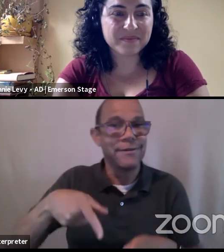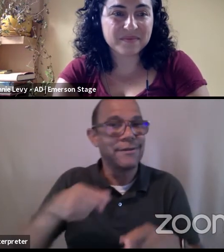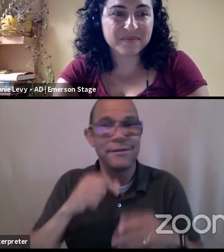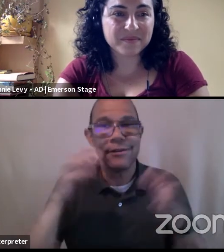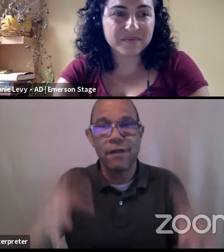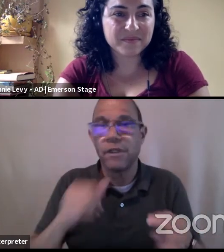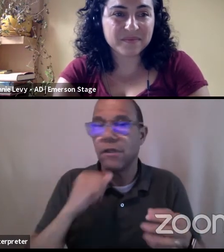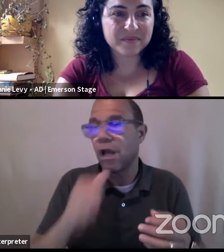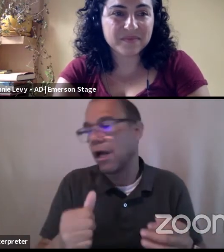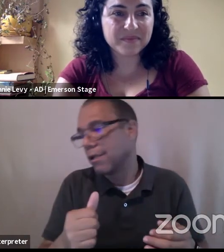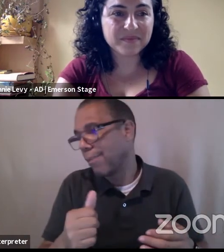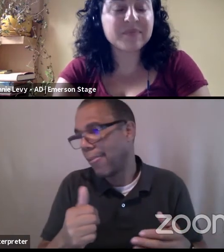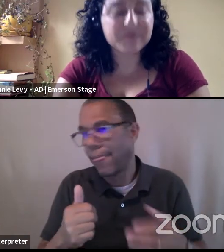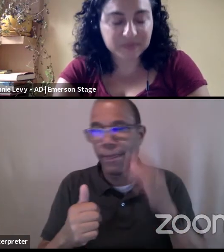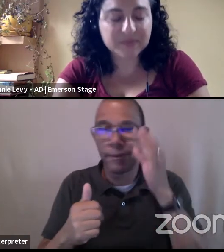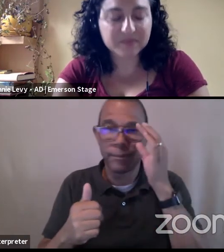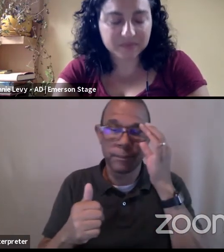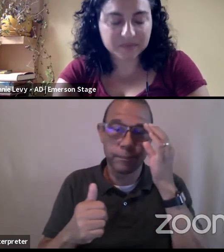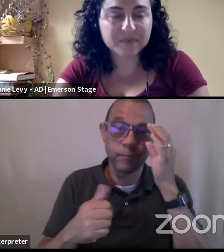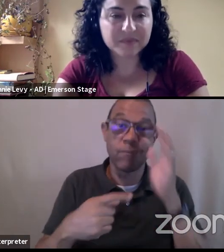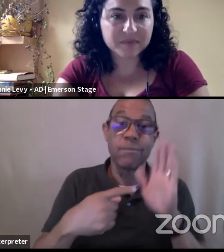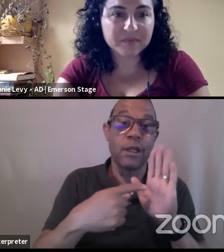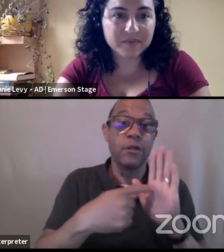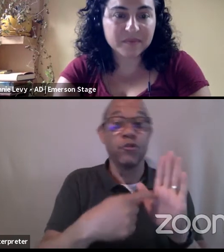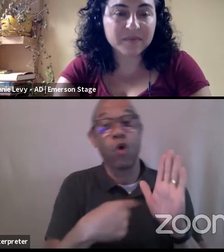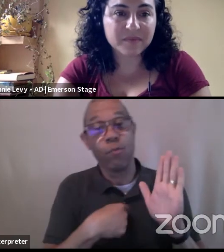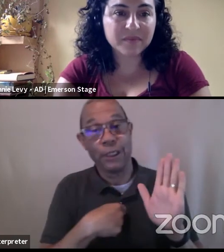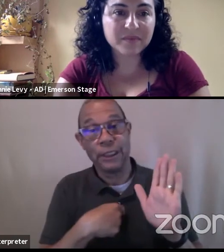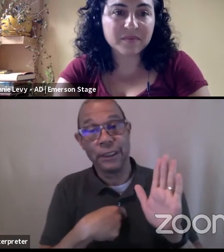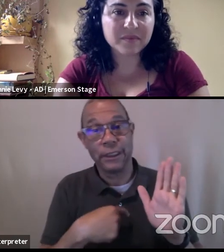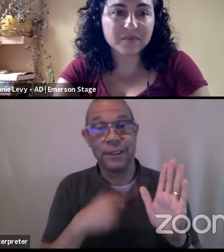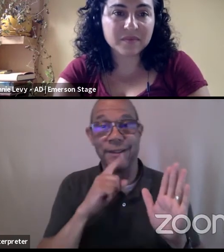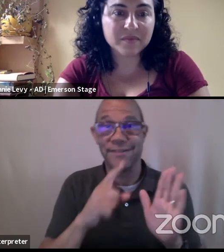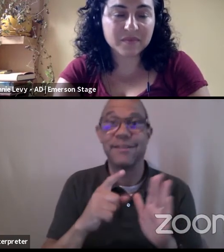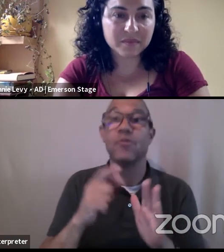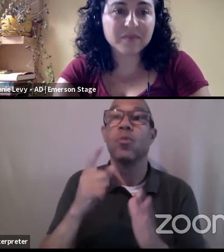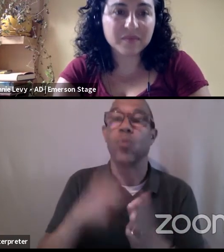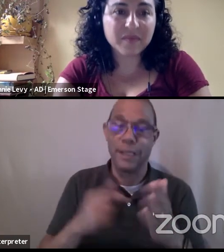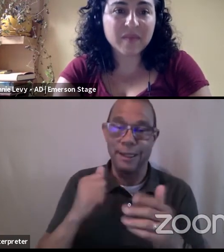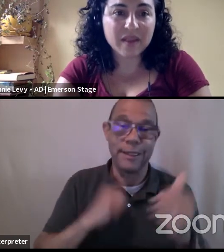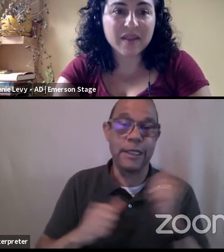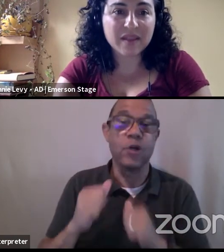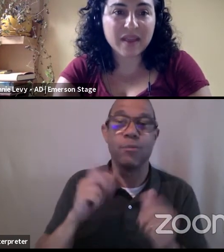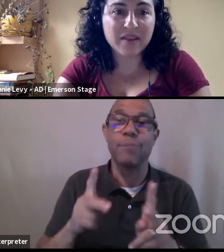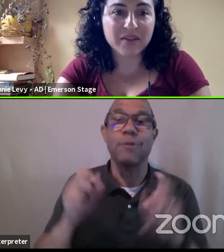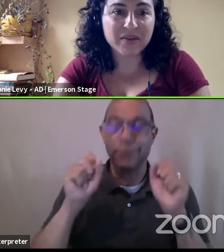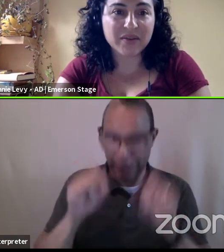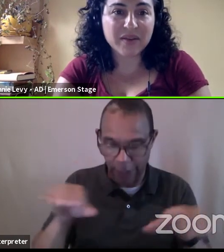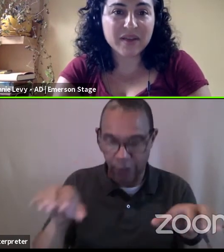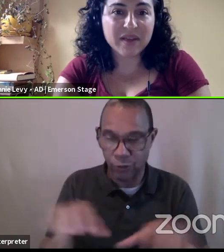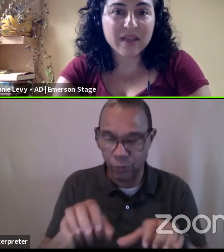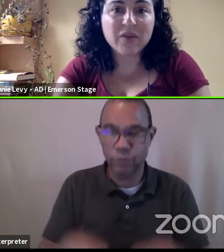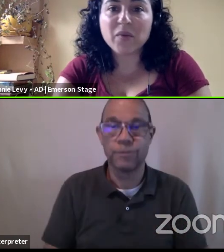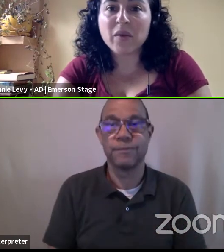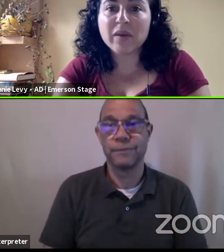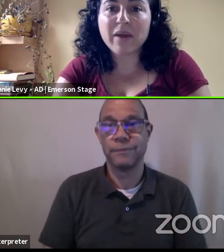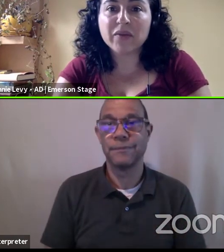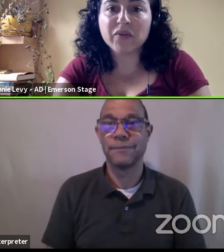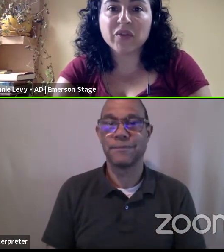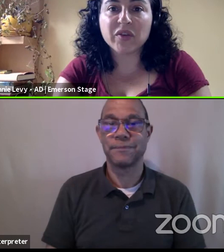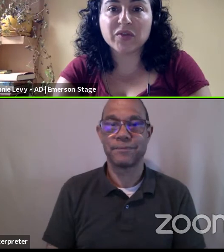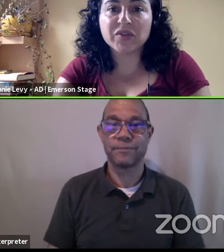film industry. This is what theater people can do. Thank you. Igor,